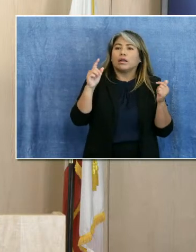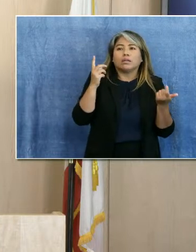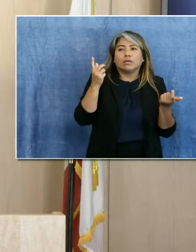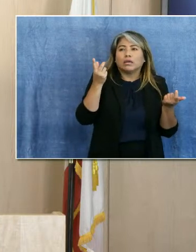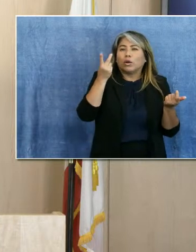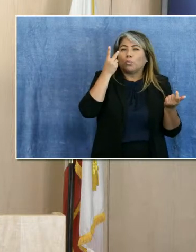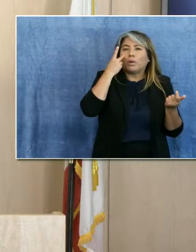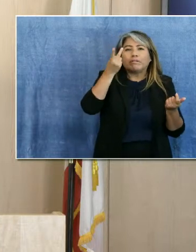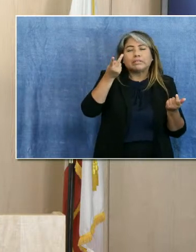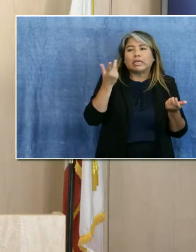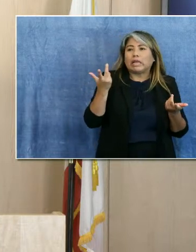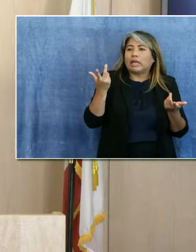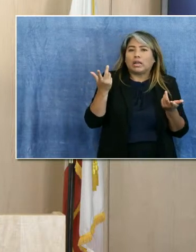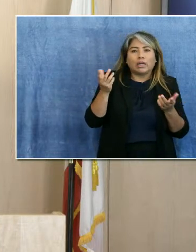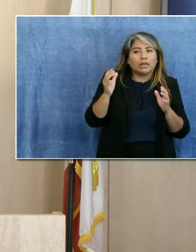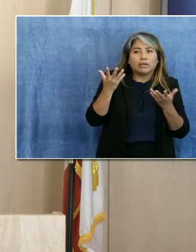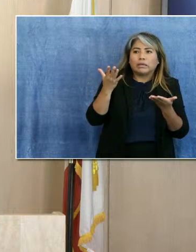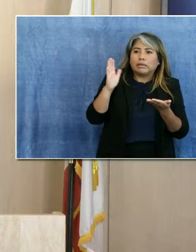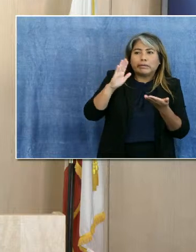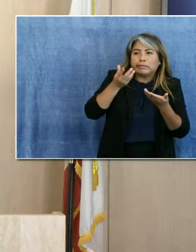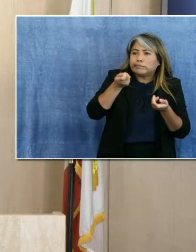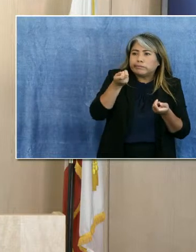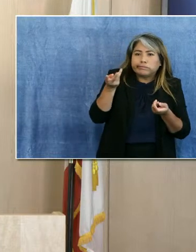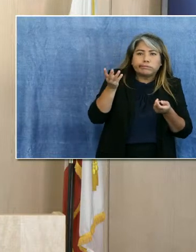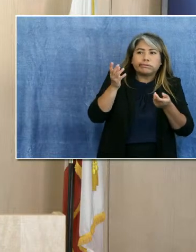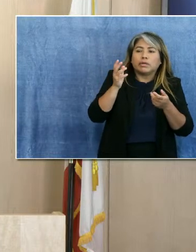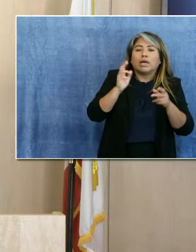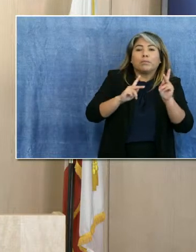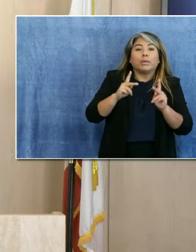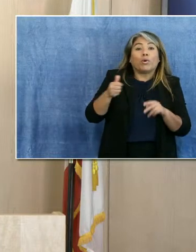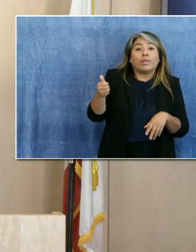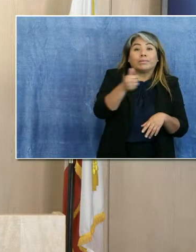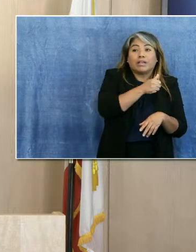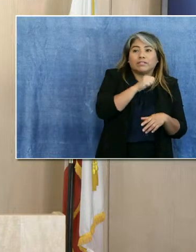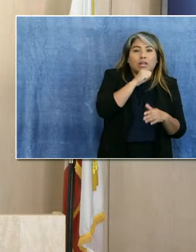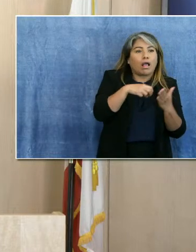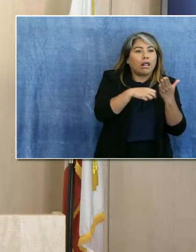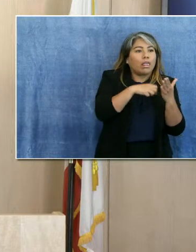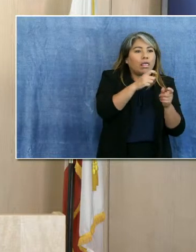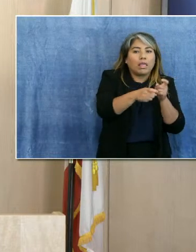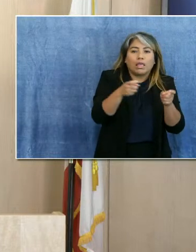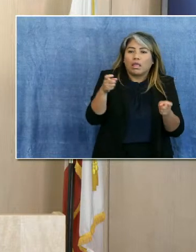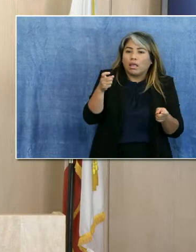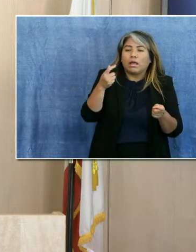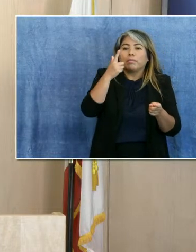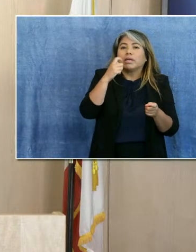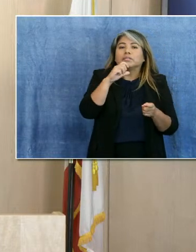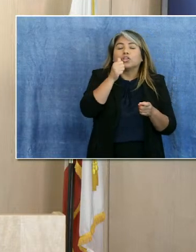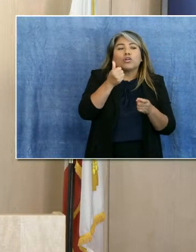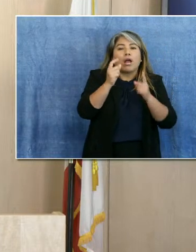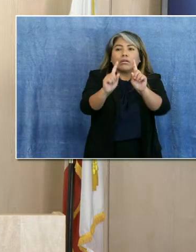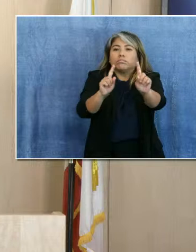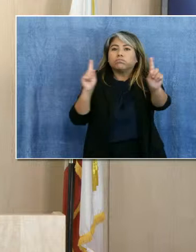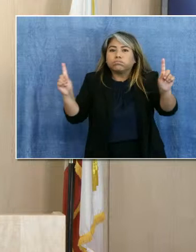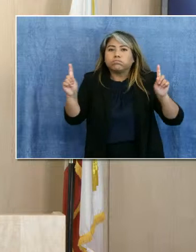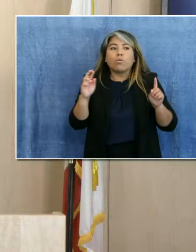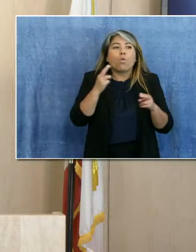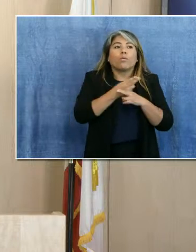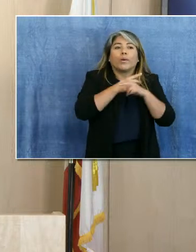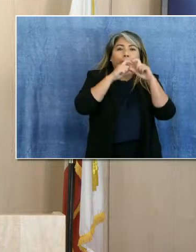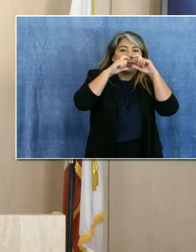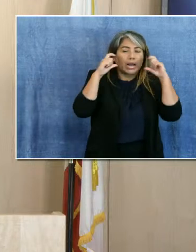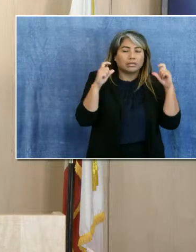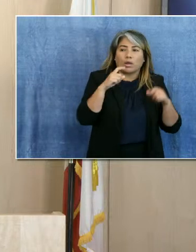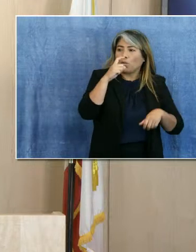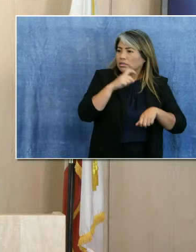little enforcement of individuals who are not practicing social distancing or wearing masks. At